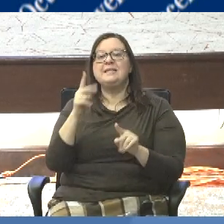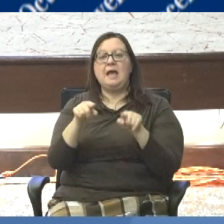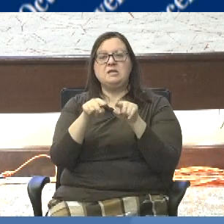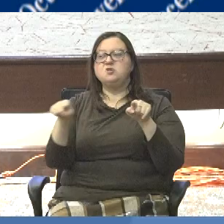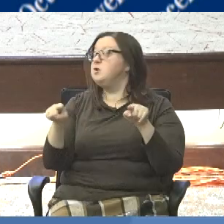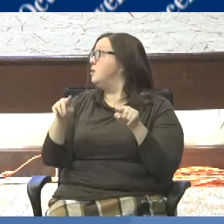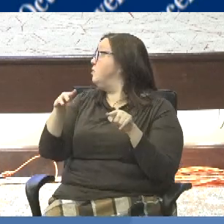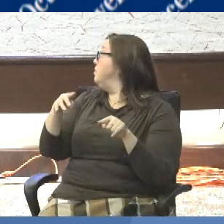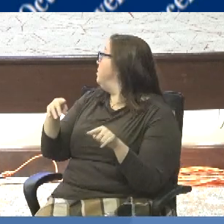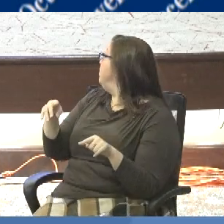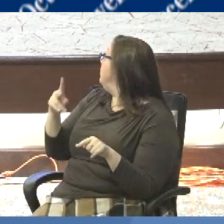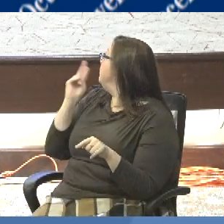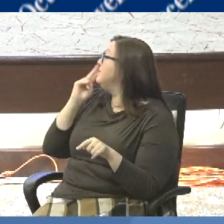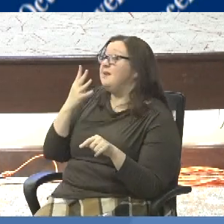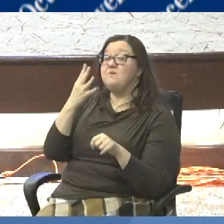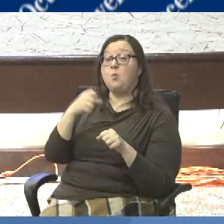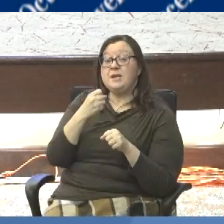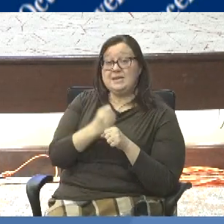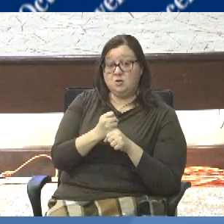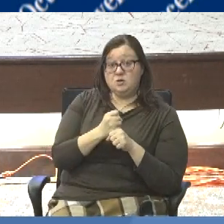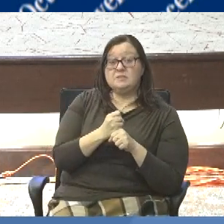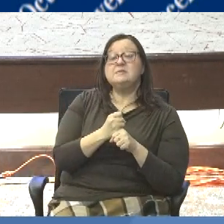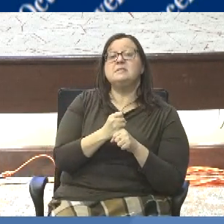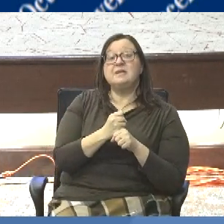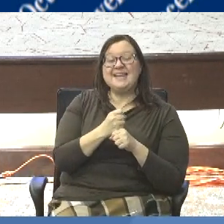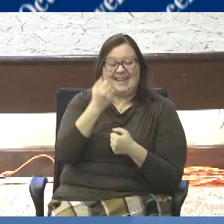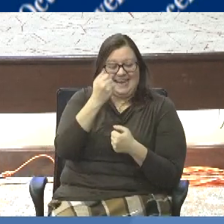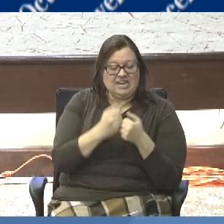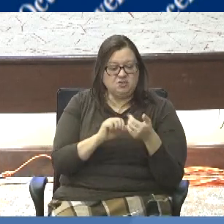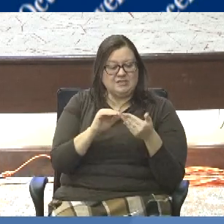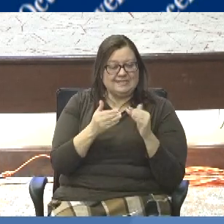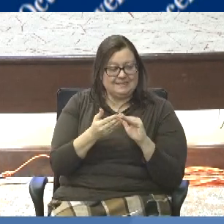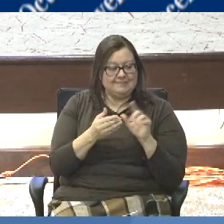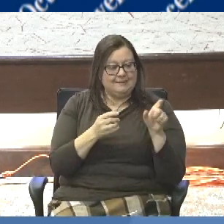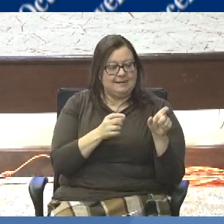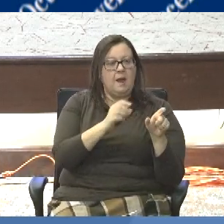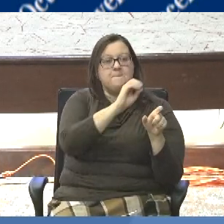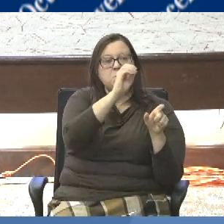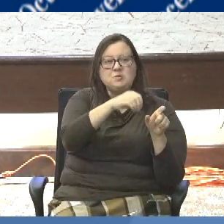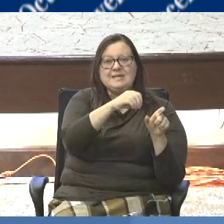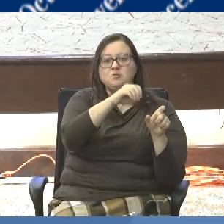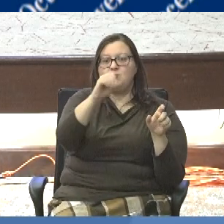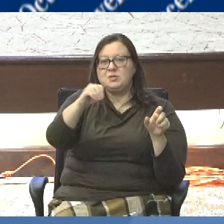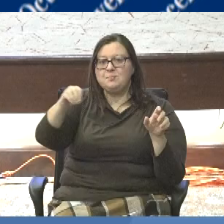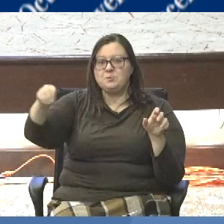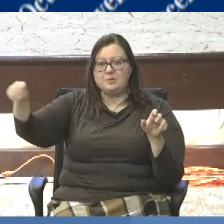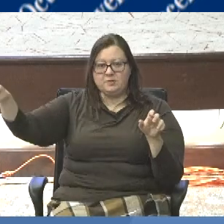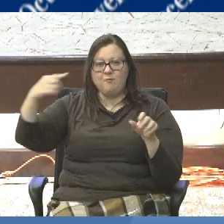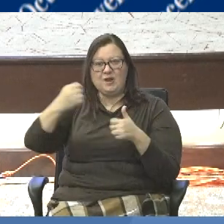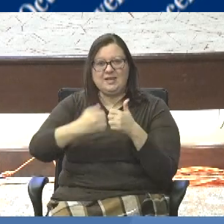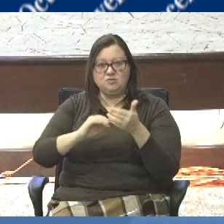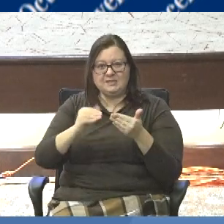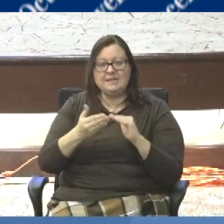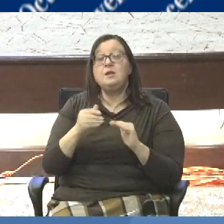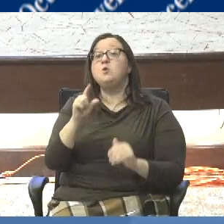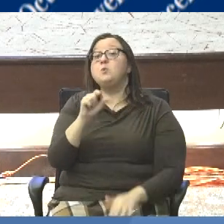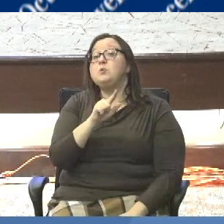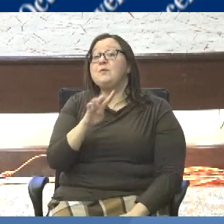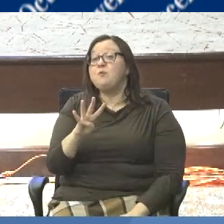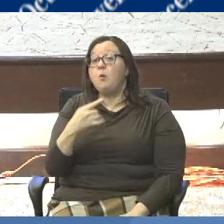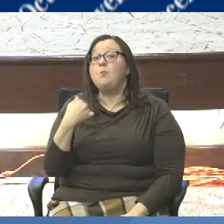see the past 4 years, and the percentage by each year is the overall percentage for that year. Happy to point out that in 2024, we